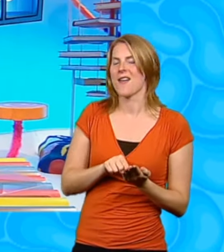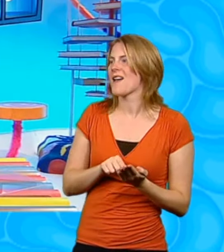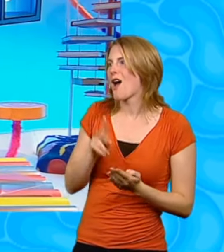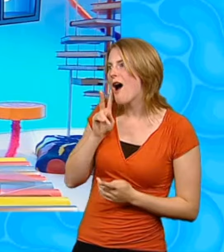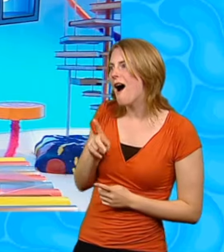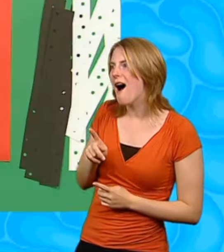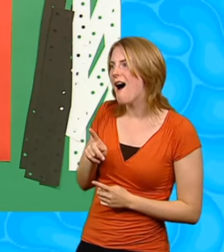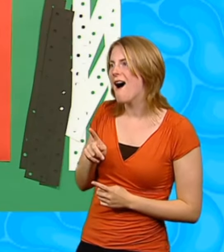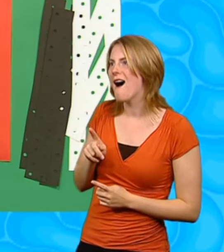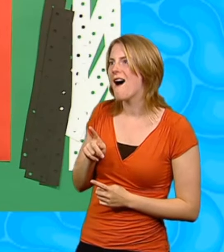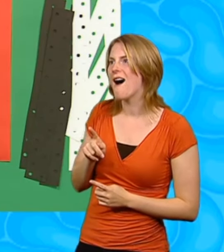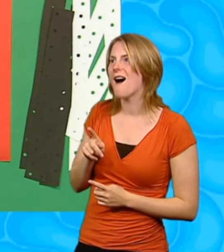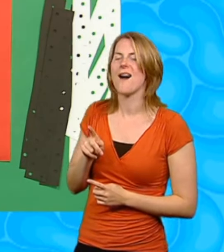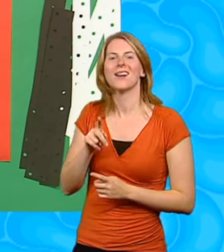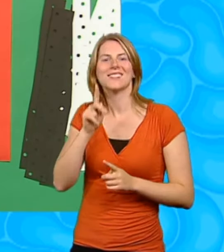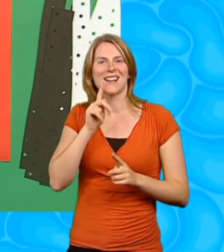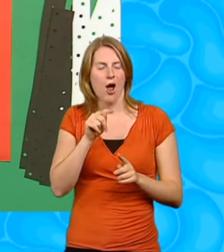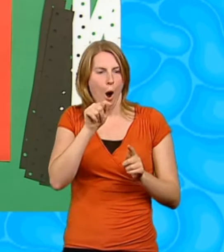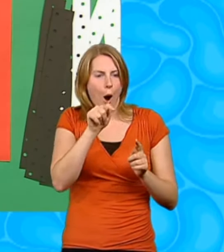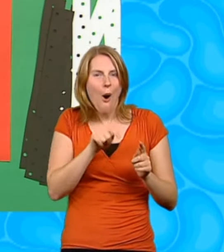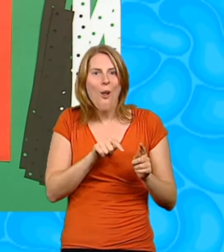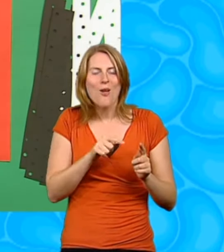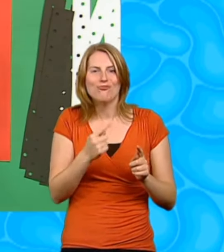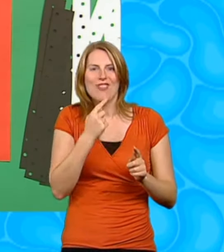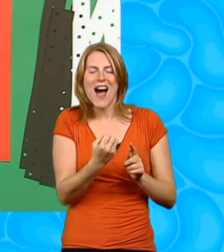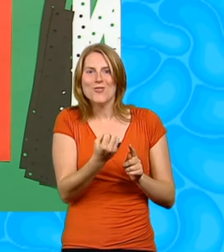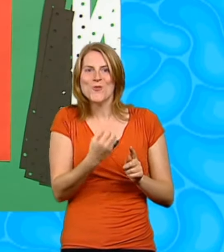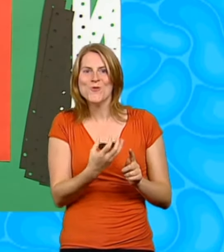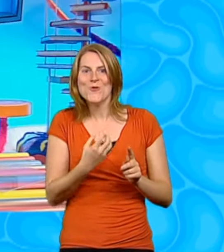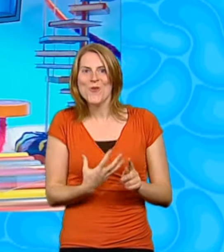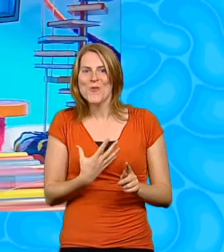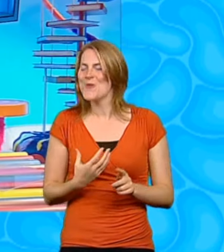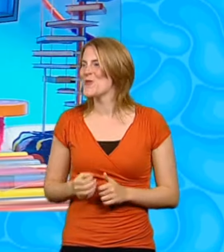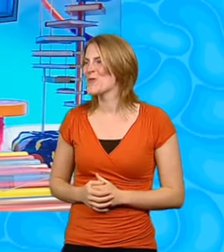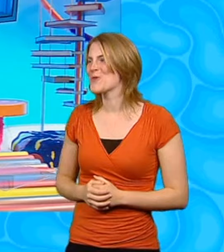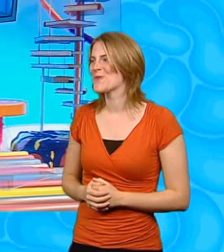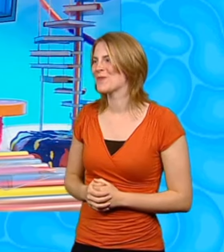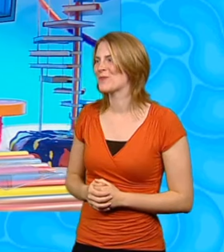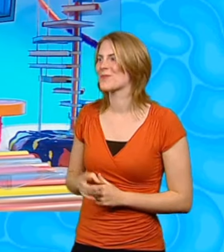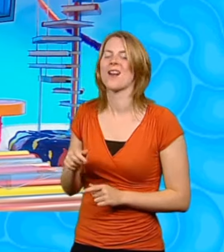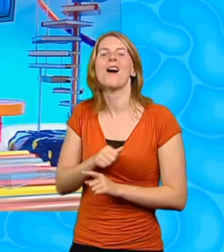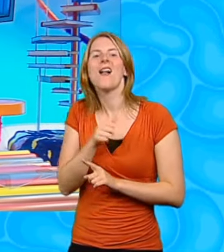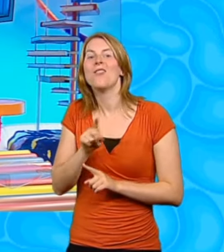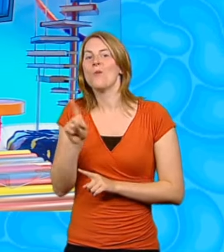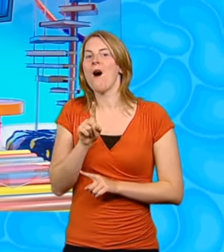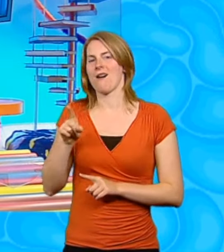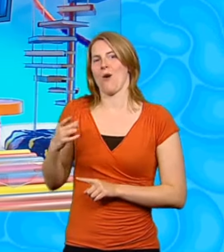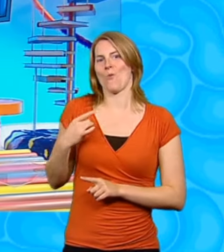Look, the red shows through the holes to make spots. Next, glue a white